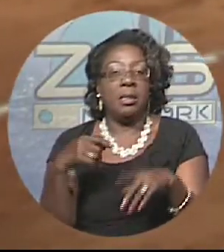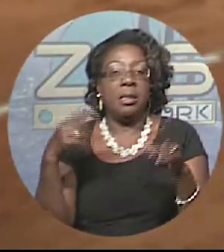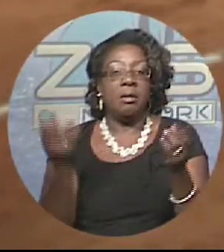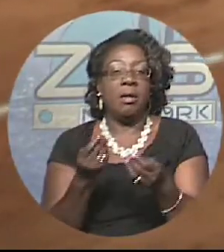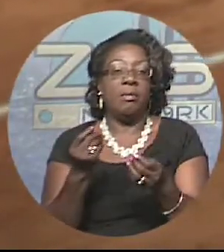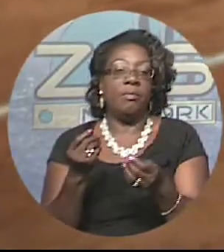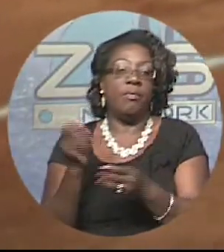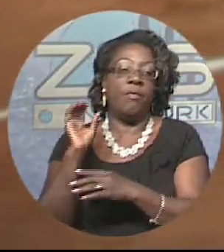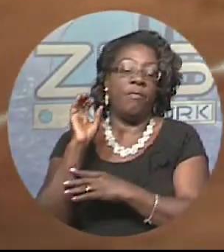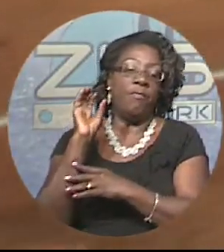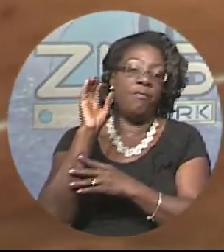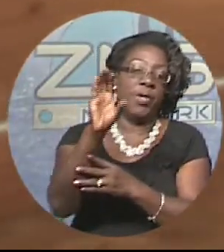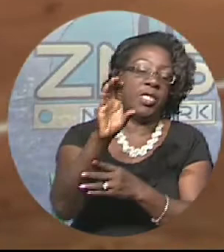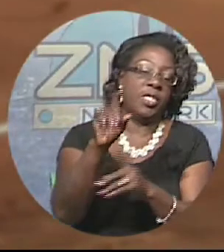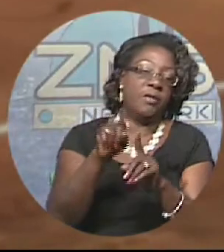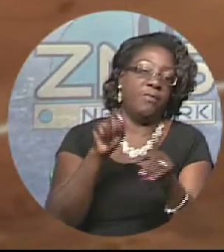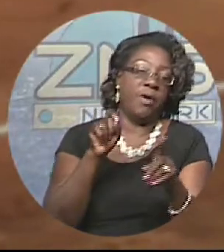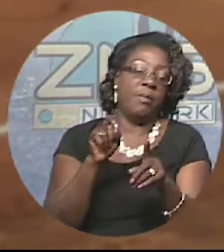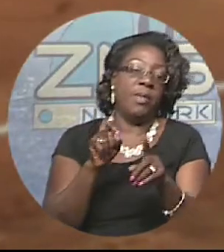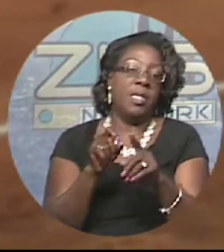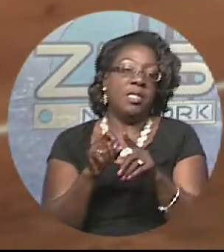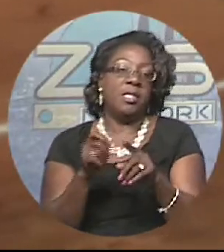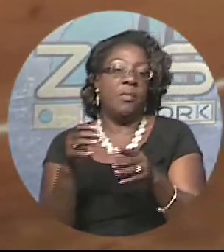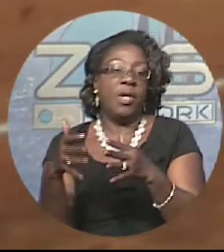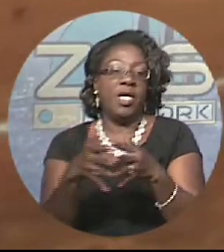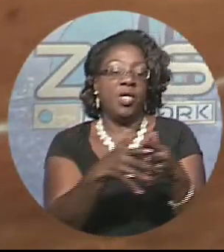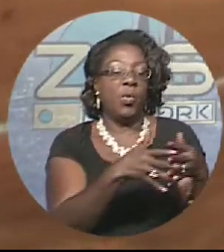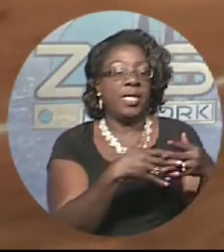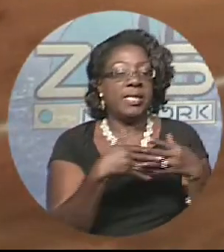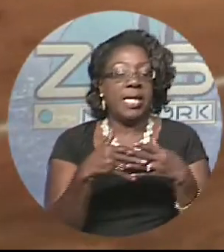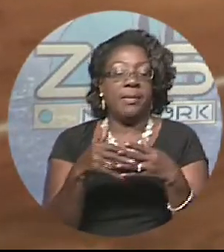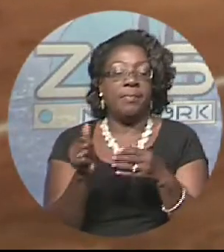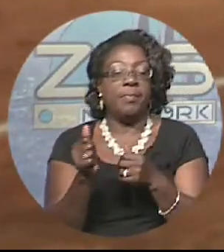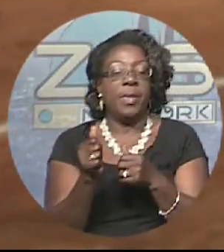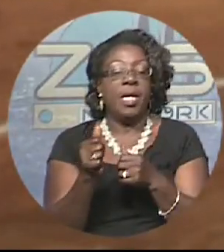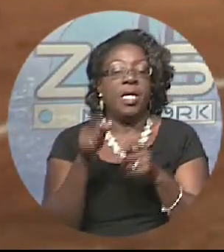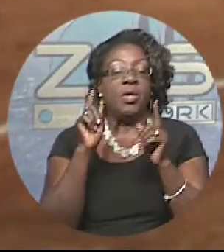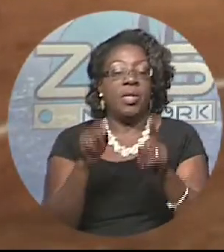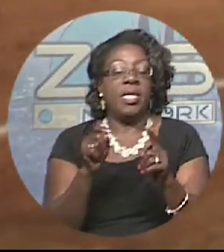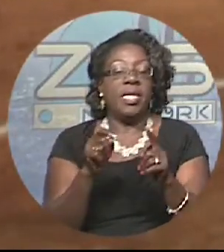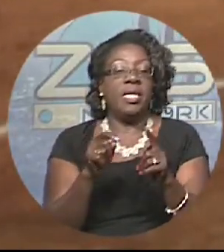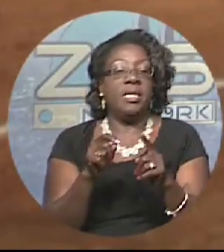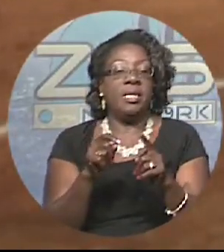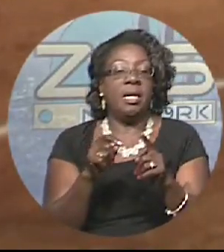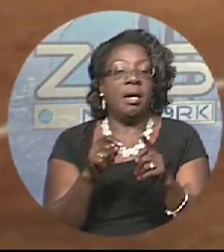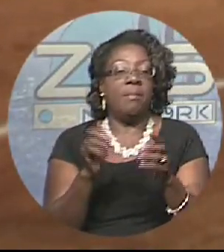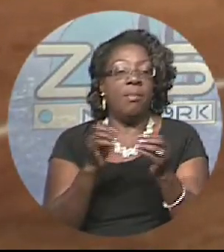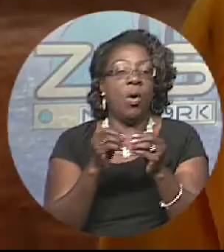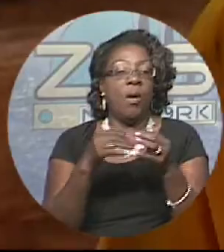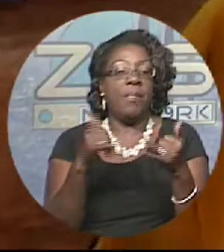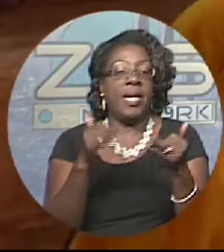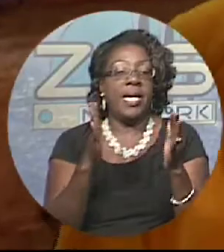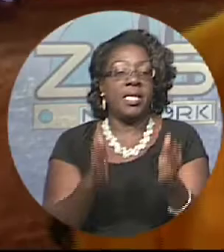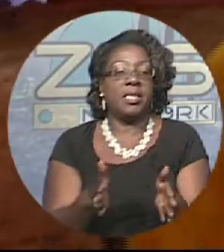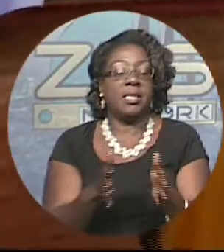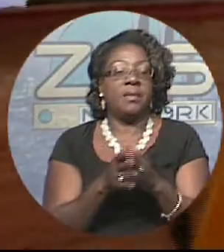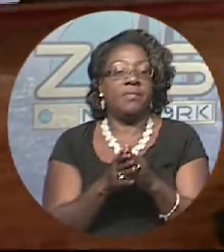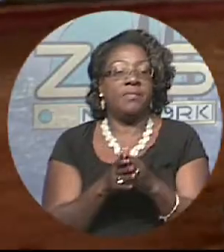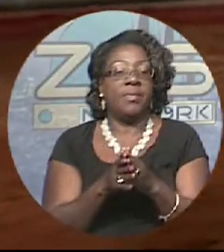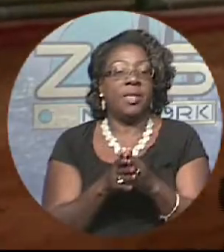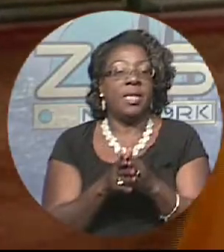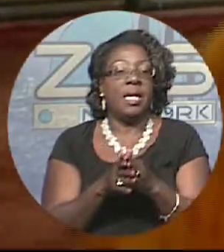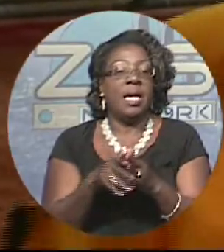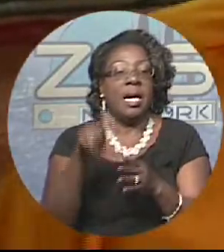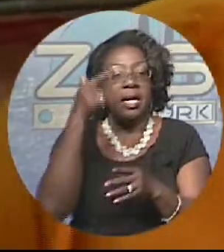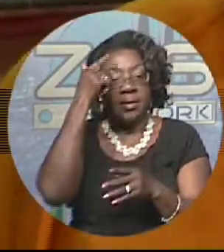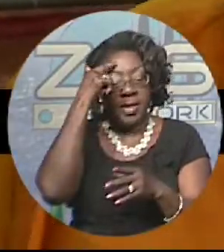pitcher from somewhere, USA, you know? But any pitcher, you need more players. I think they had